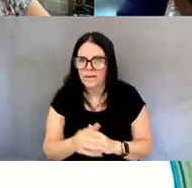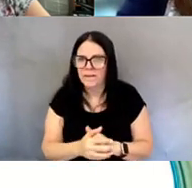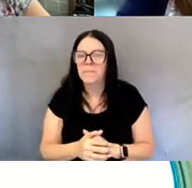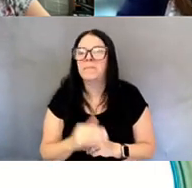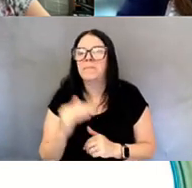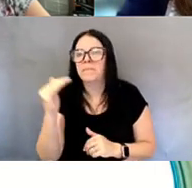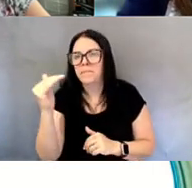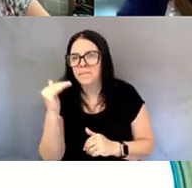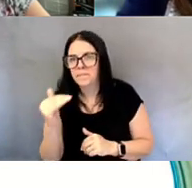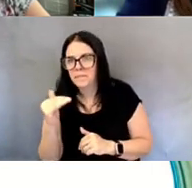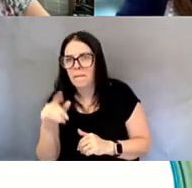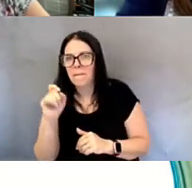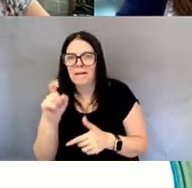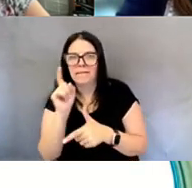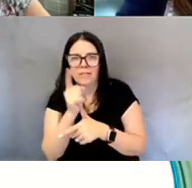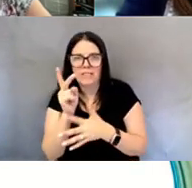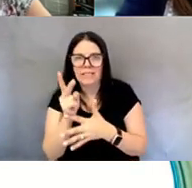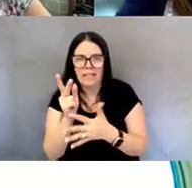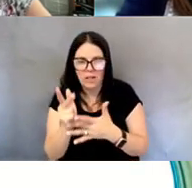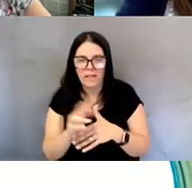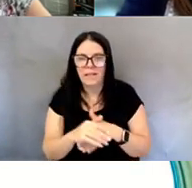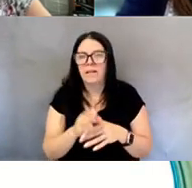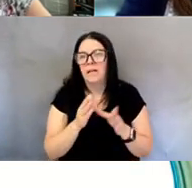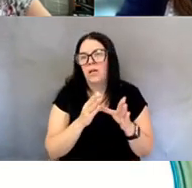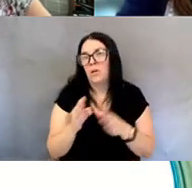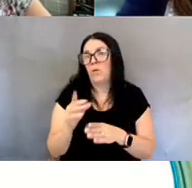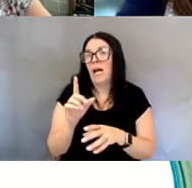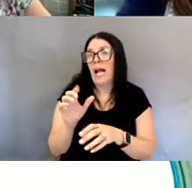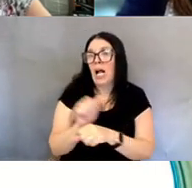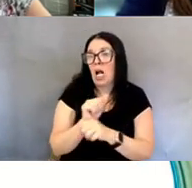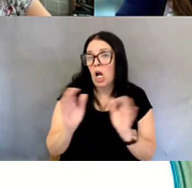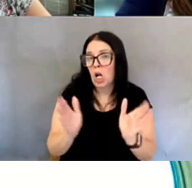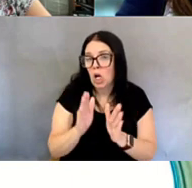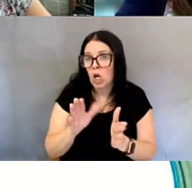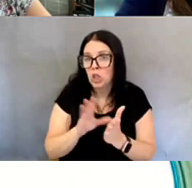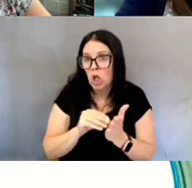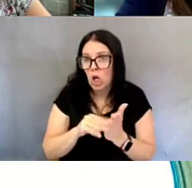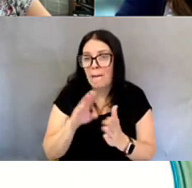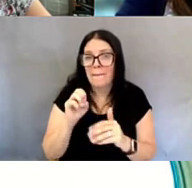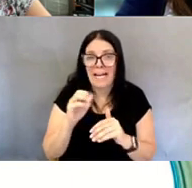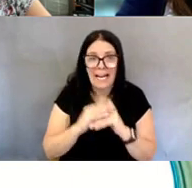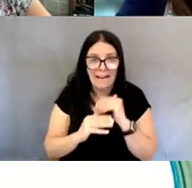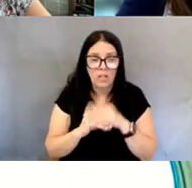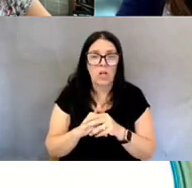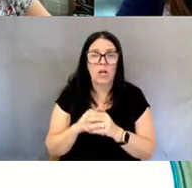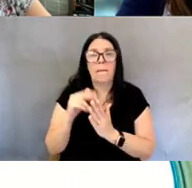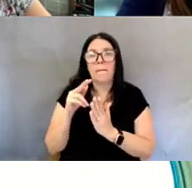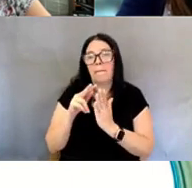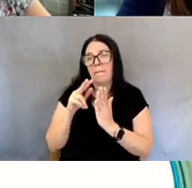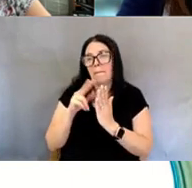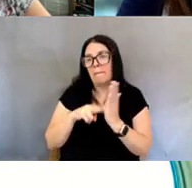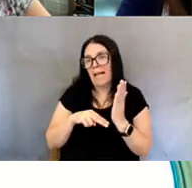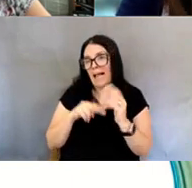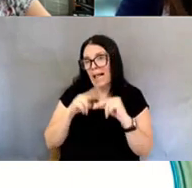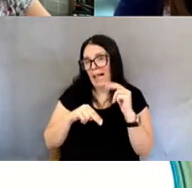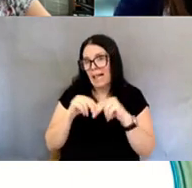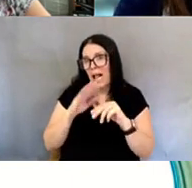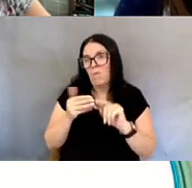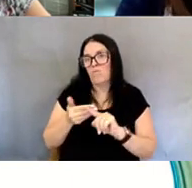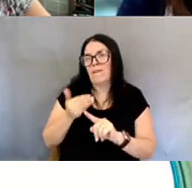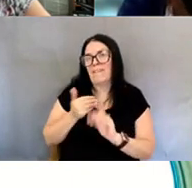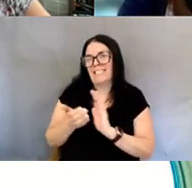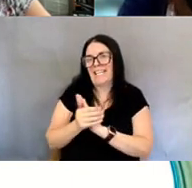very practical logistics, encouraging learners to be comfortable, building on previous skills and scaffolding. Oh,